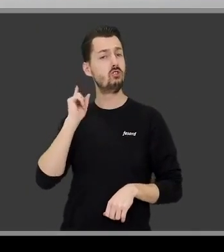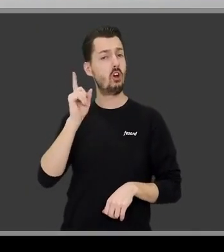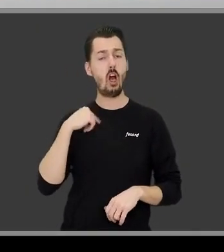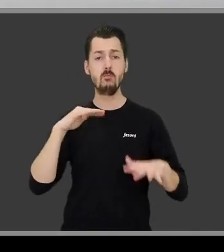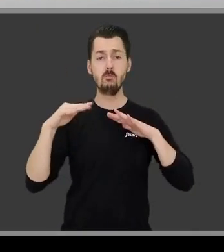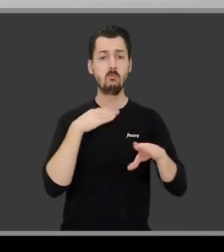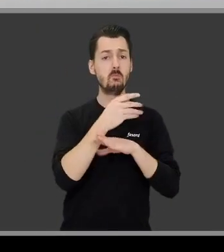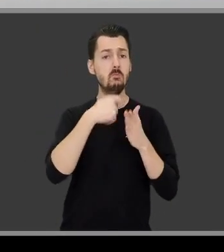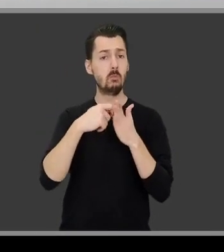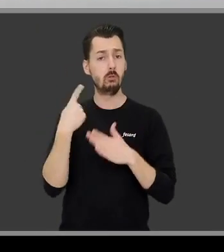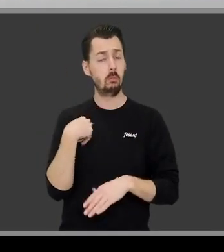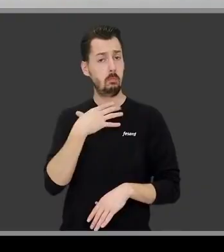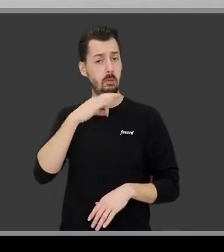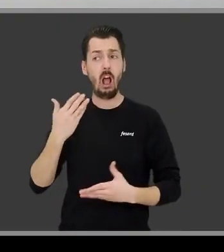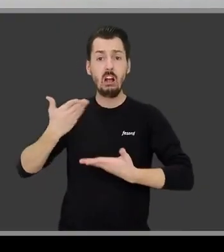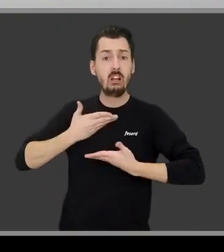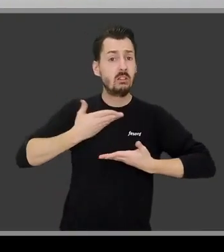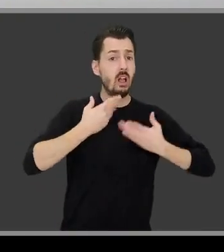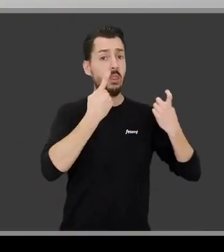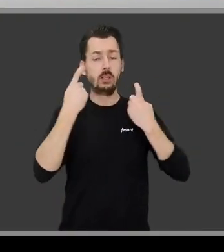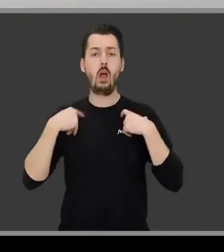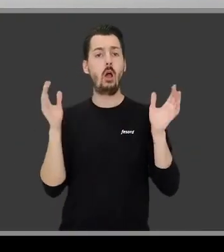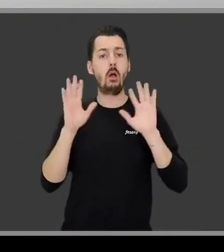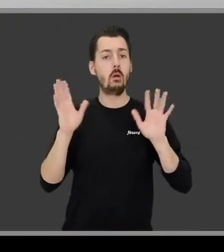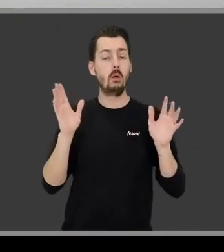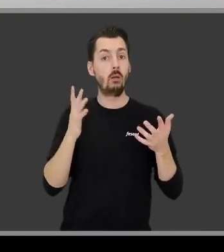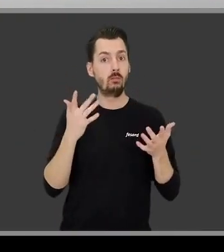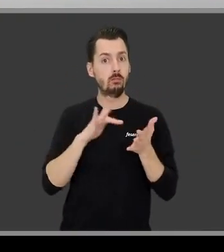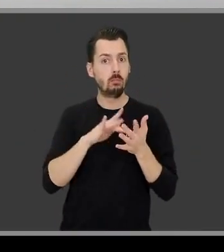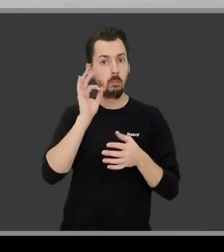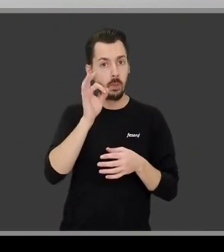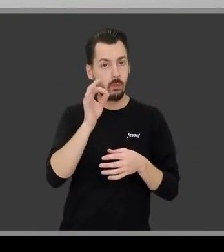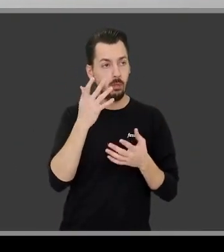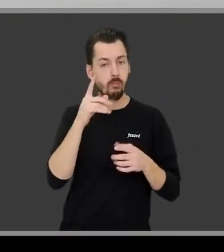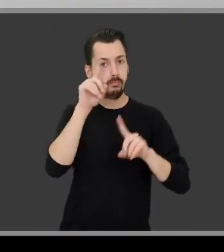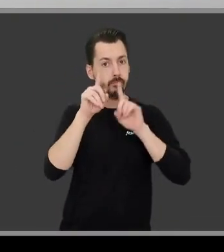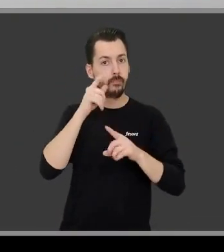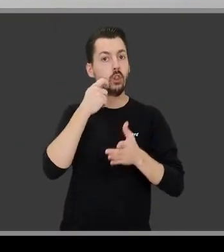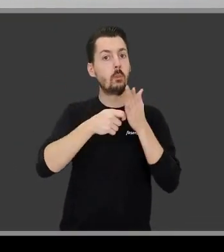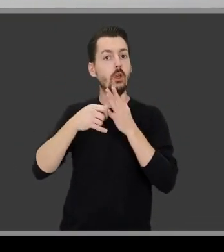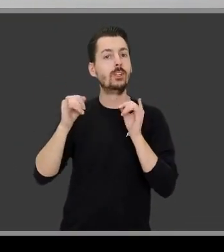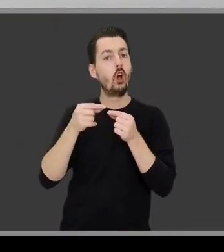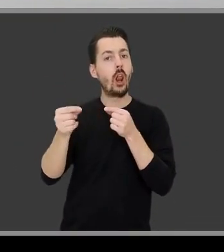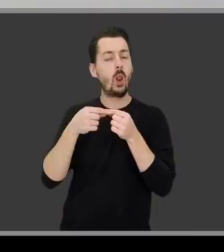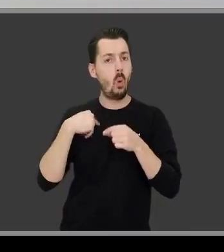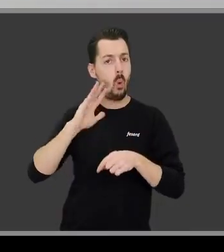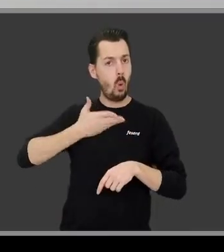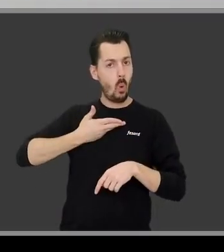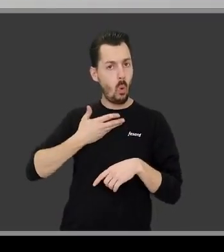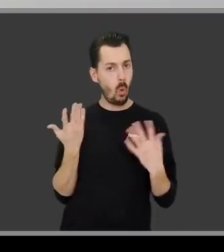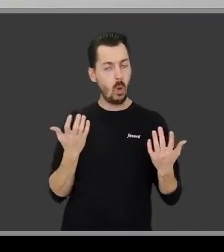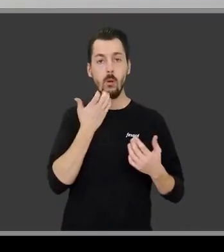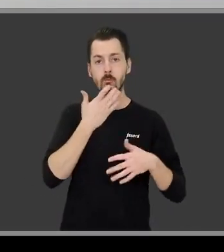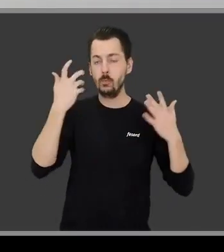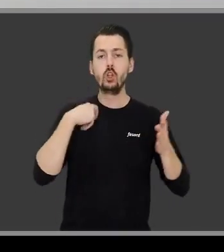live alone. I don't need too much help. But it is true that I had to perform online shopping, and of course I completed the whole